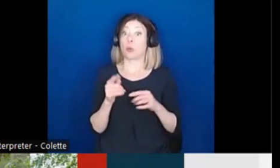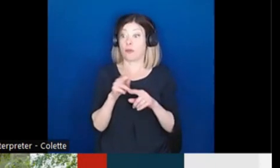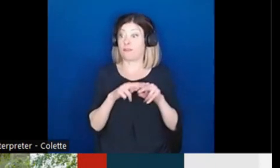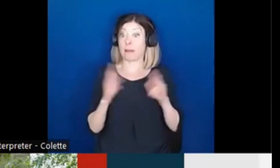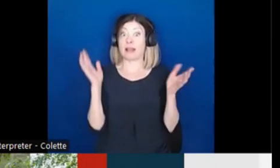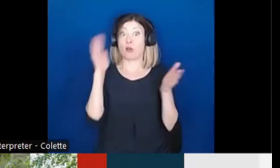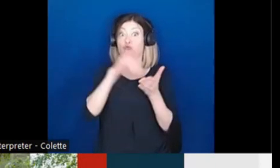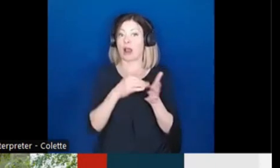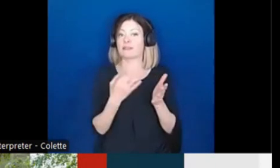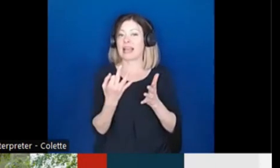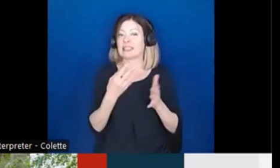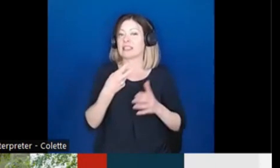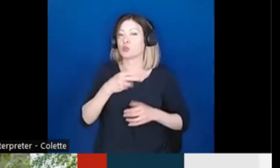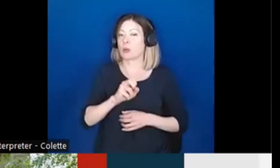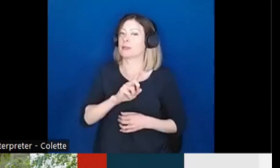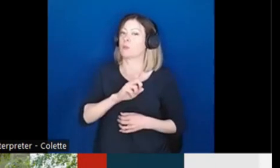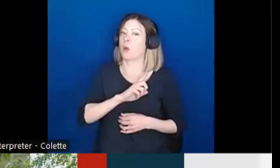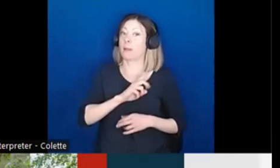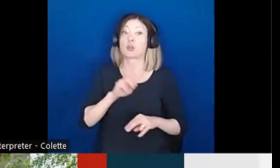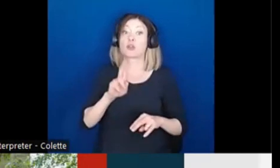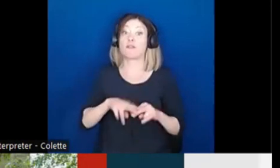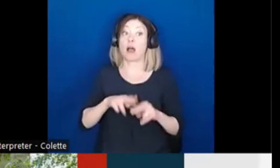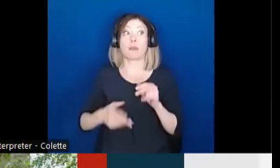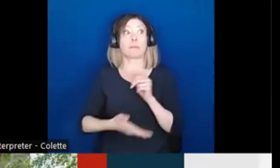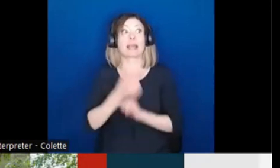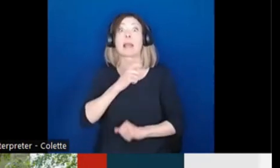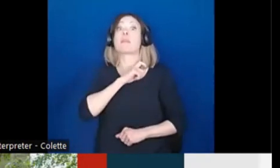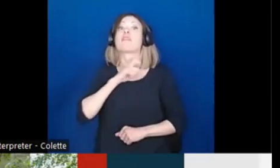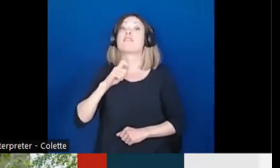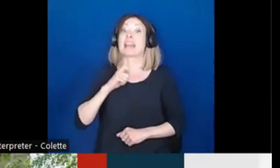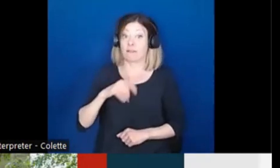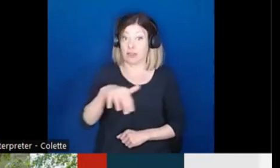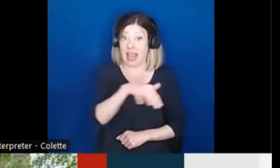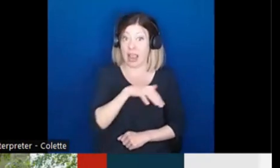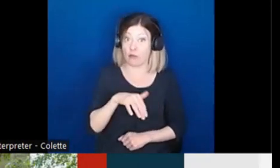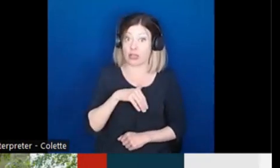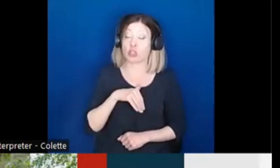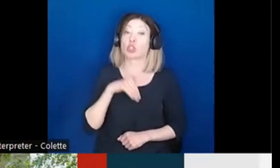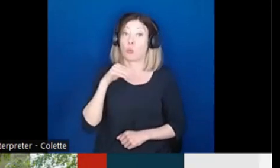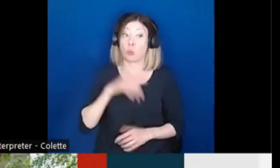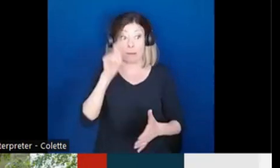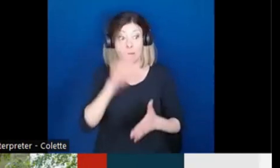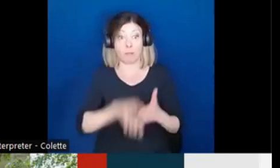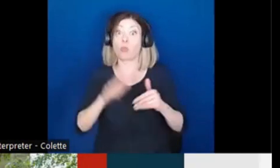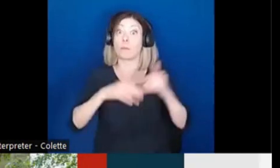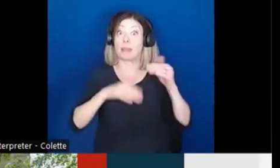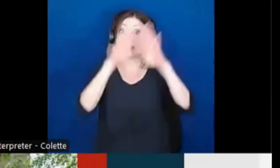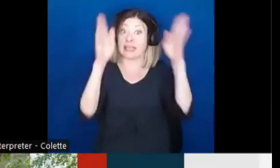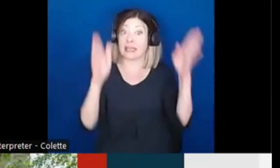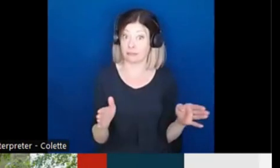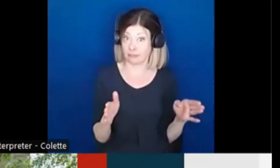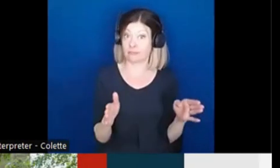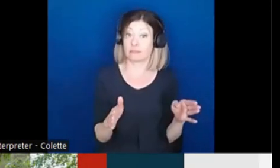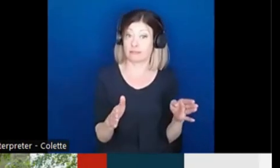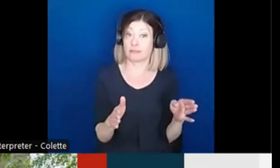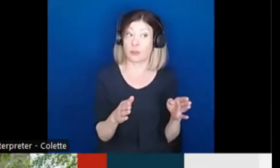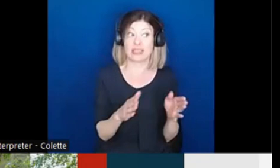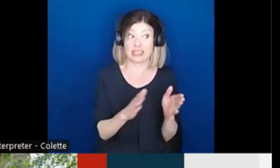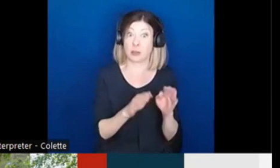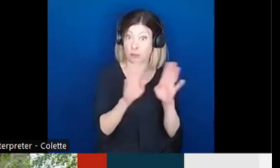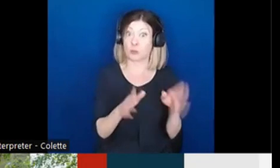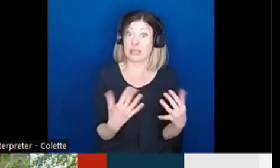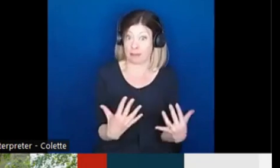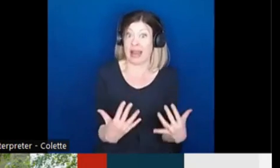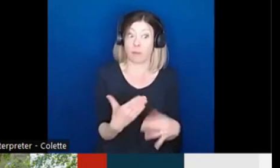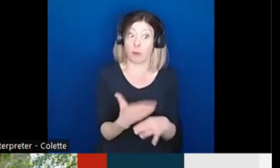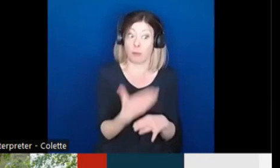him later. So the museum is actually the parsonage that they lived in. So just to explain that. So what you can see here is